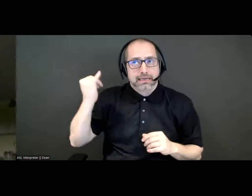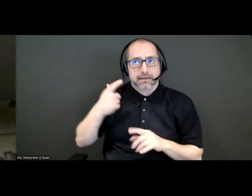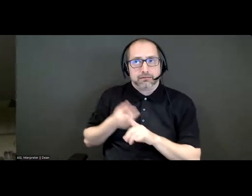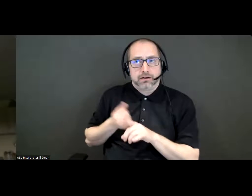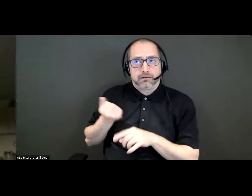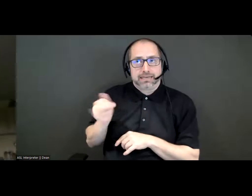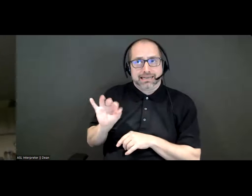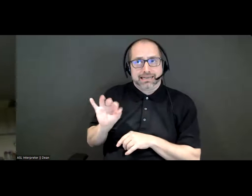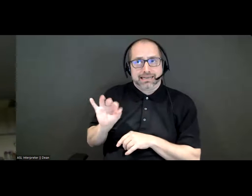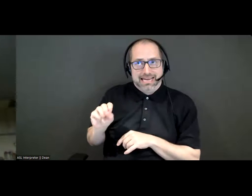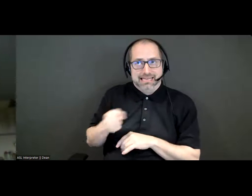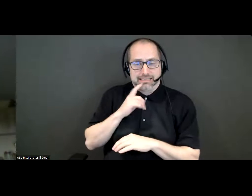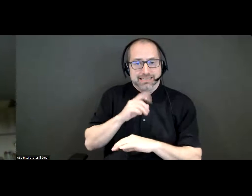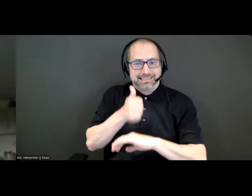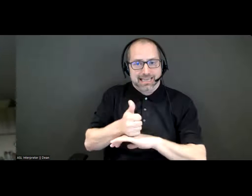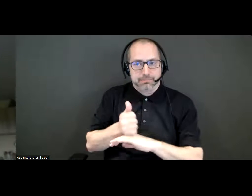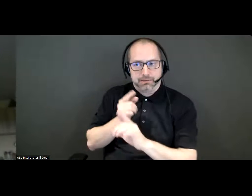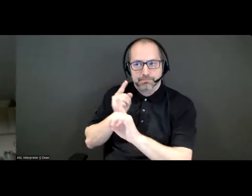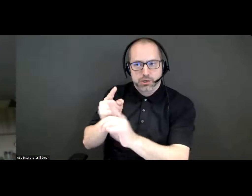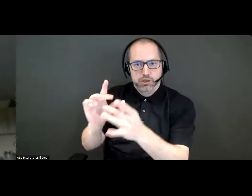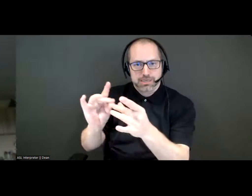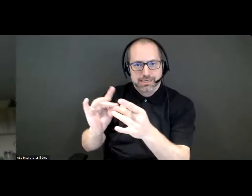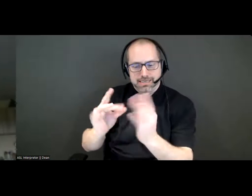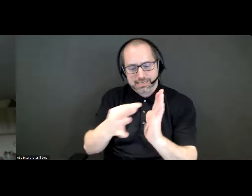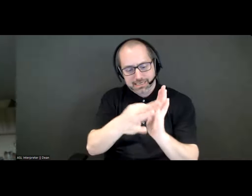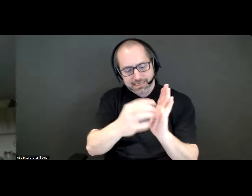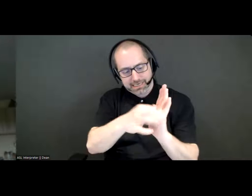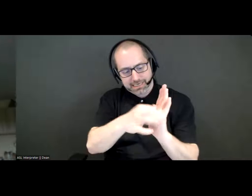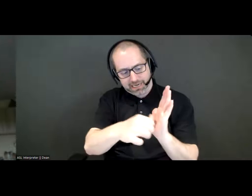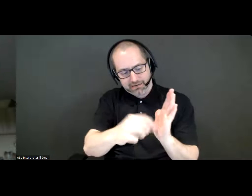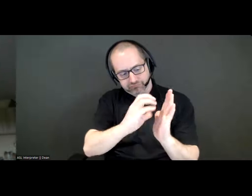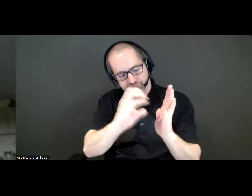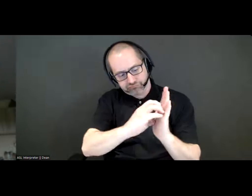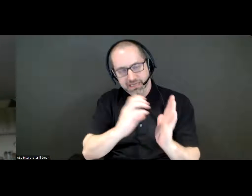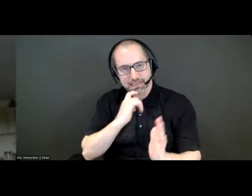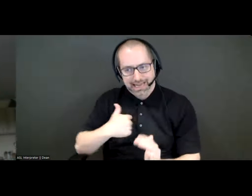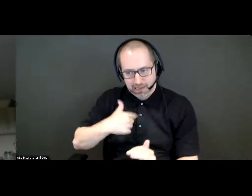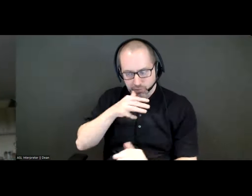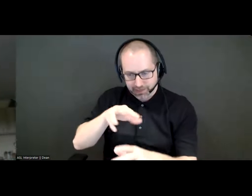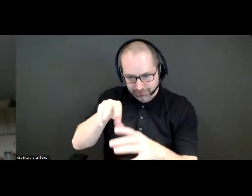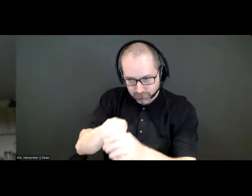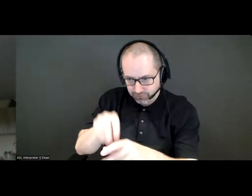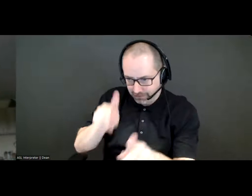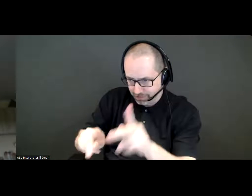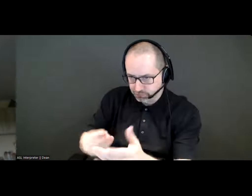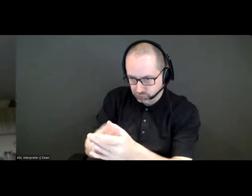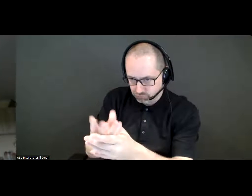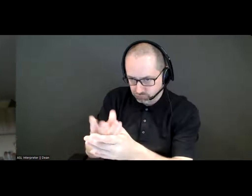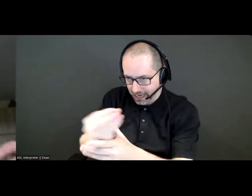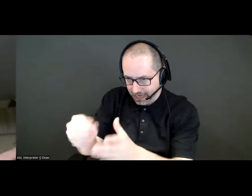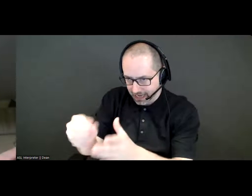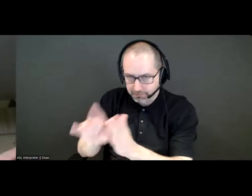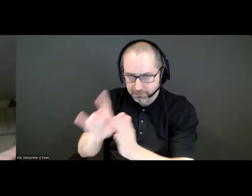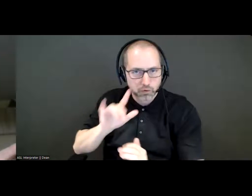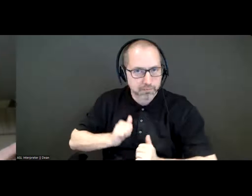mission statement called, I'm going to be involved in people's growth and development, mine and other people's, for the rest of my life. And that